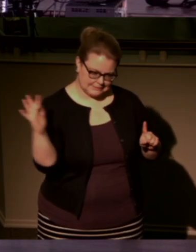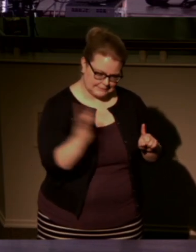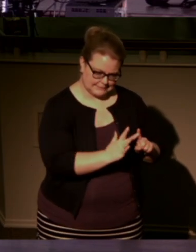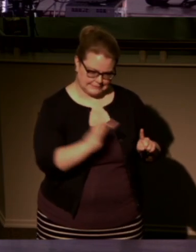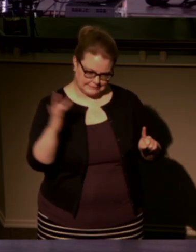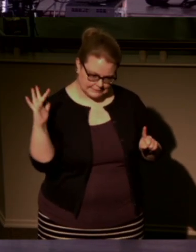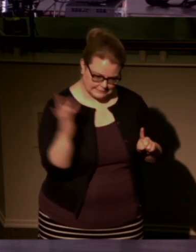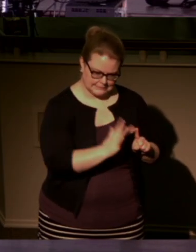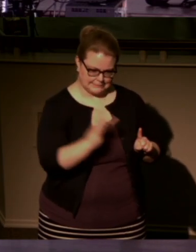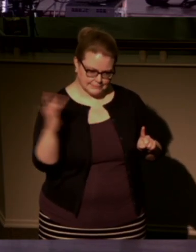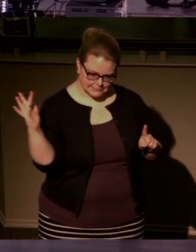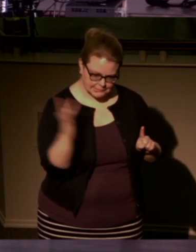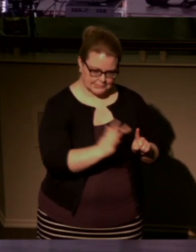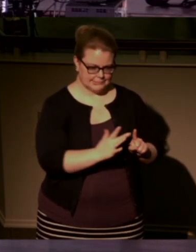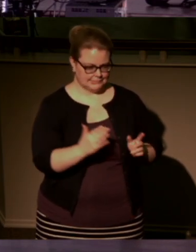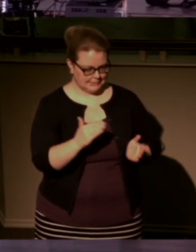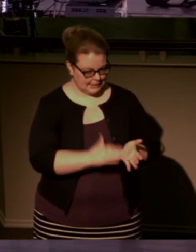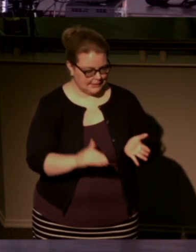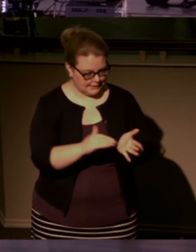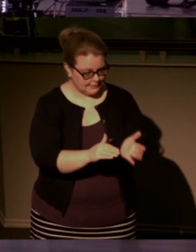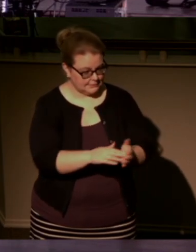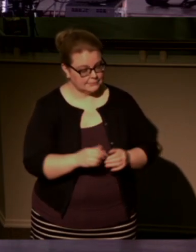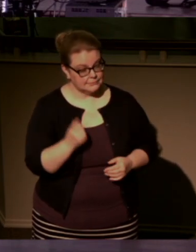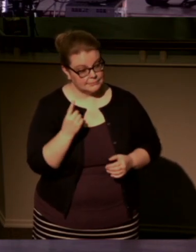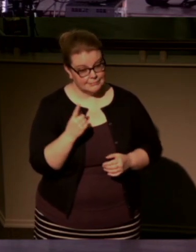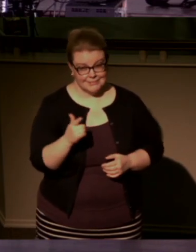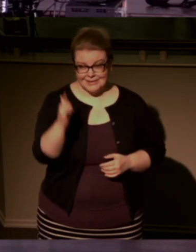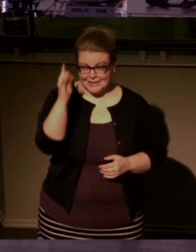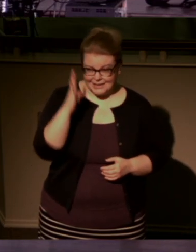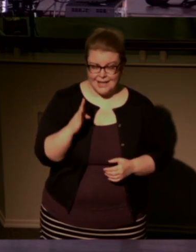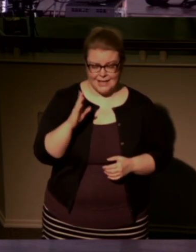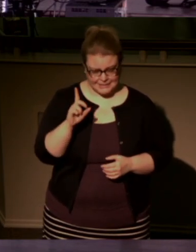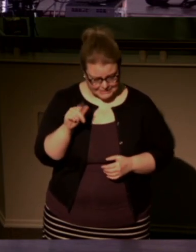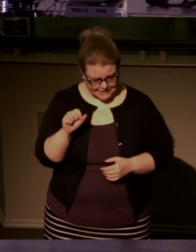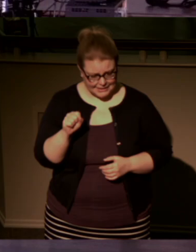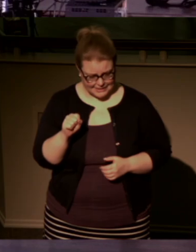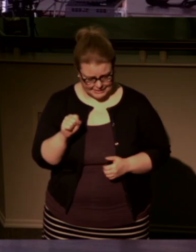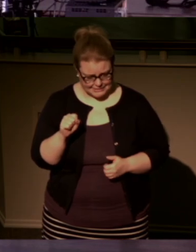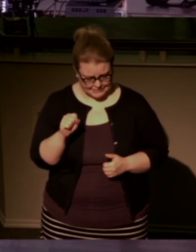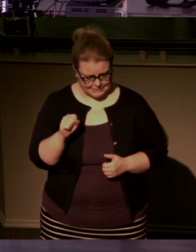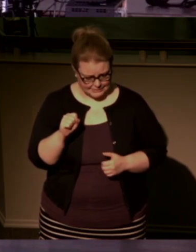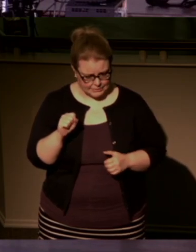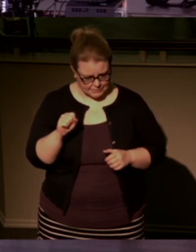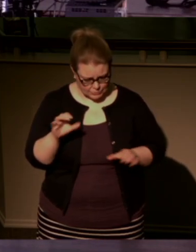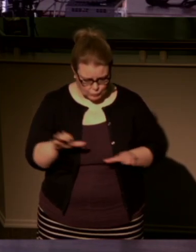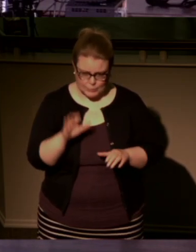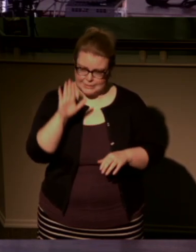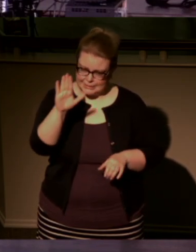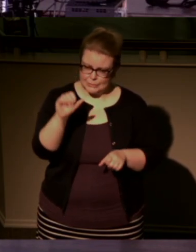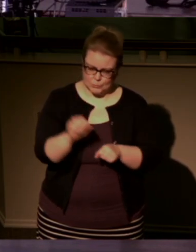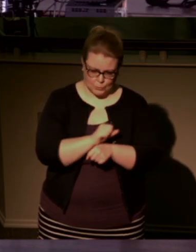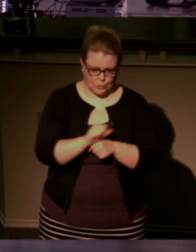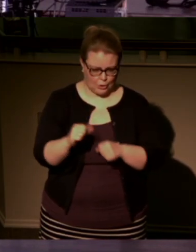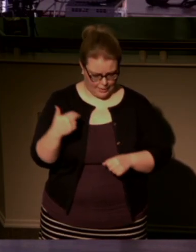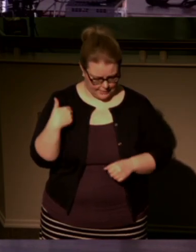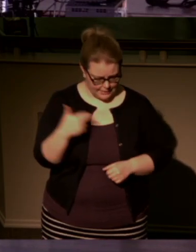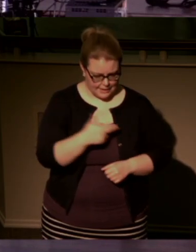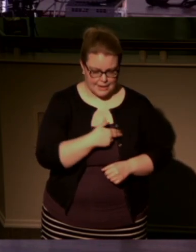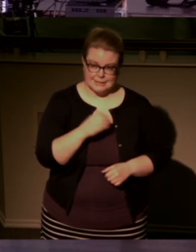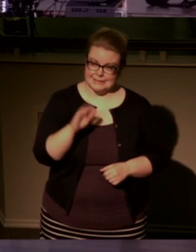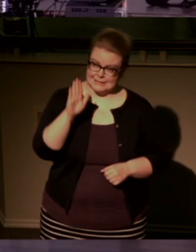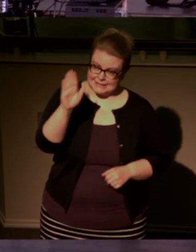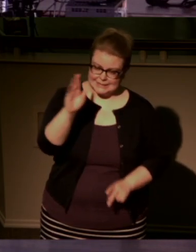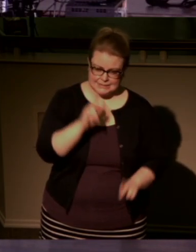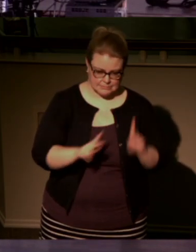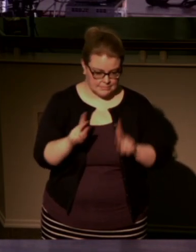Folks, I just want to tell you, God works on us, and he works on your people, and he calls us out